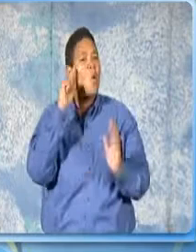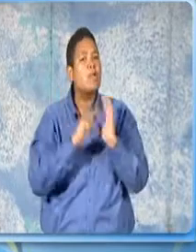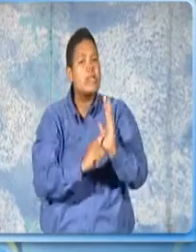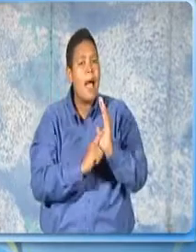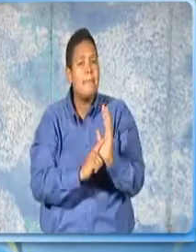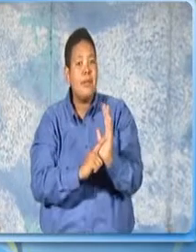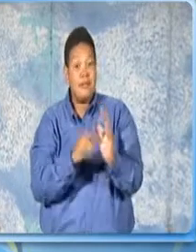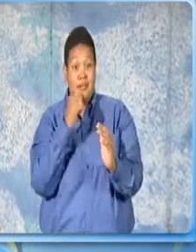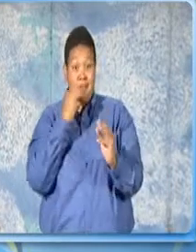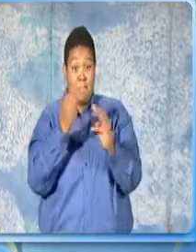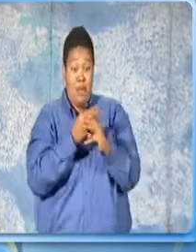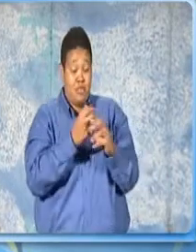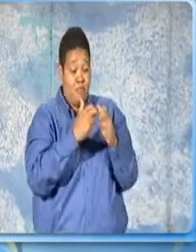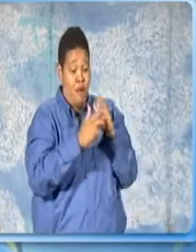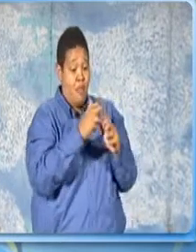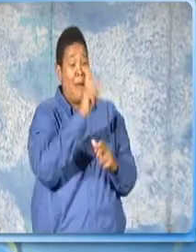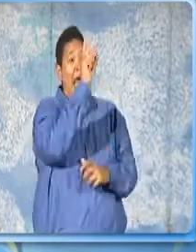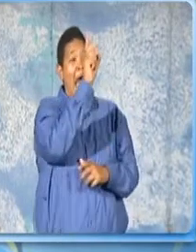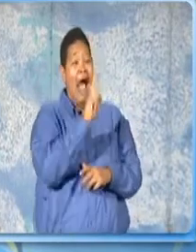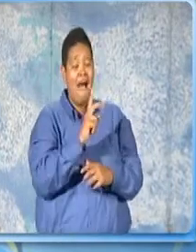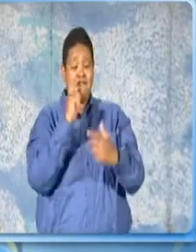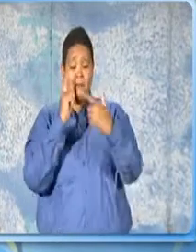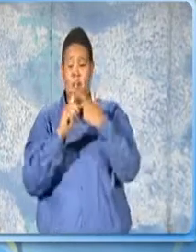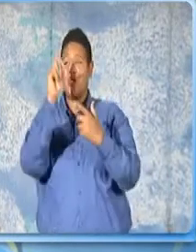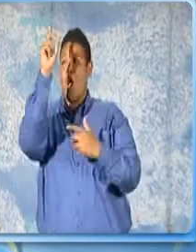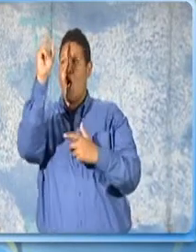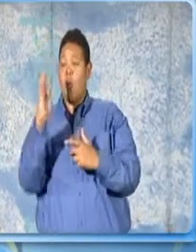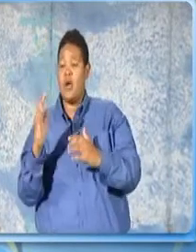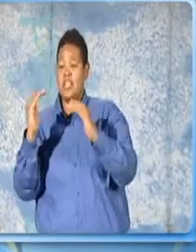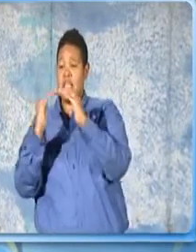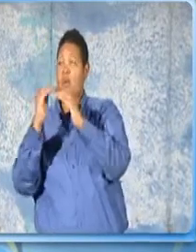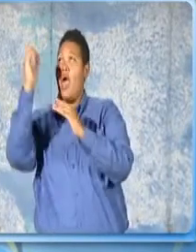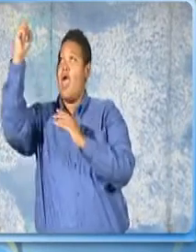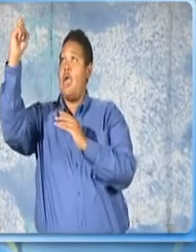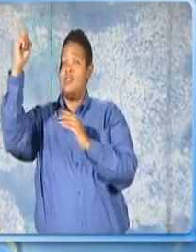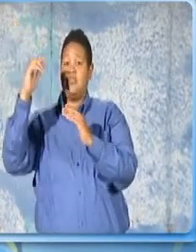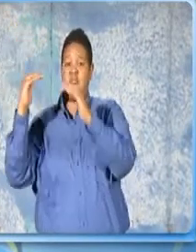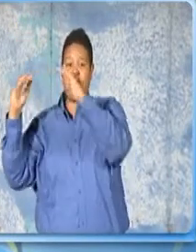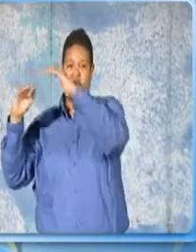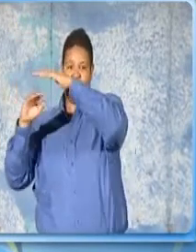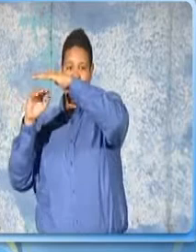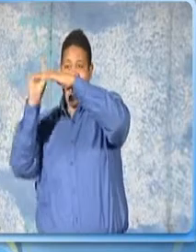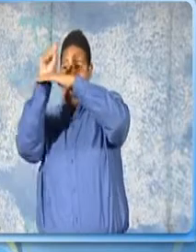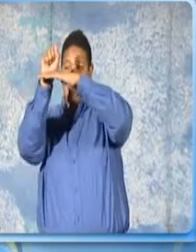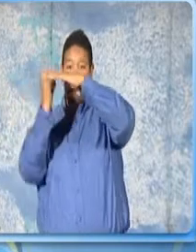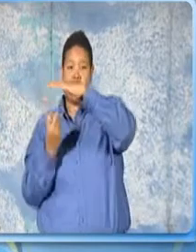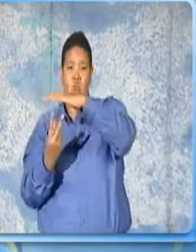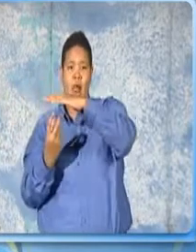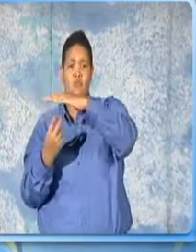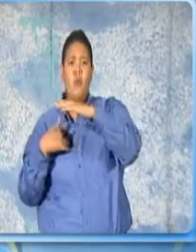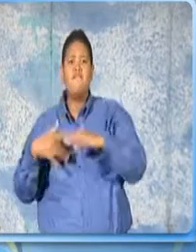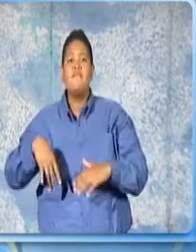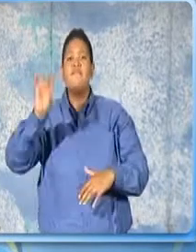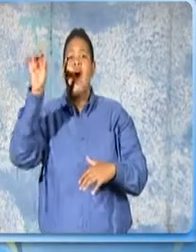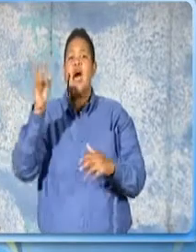the equation a half plus a quarter equals x over 12, we need to determine the value of